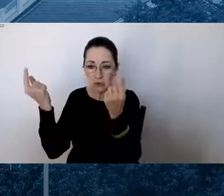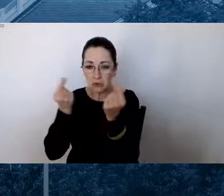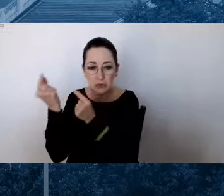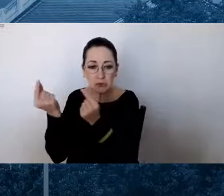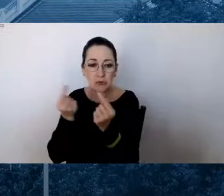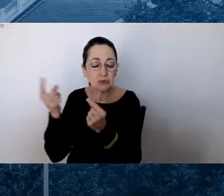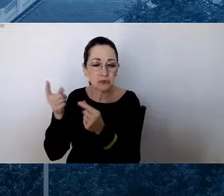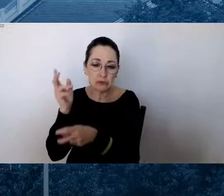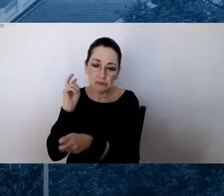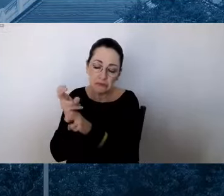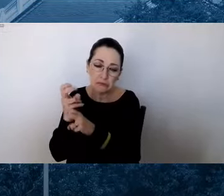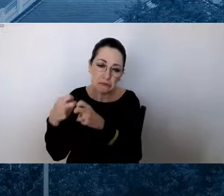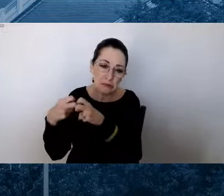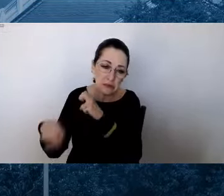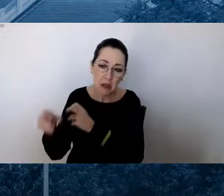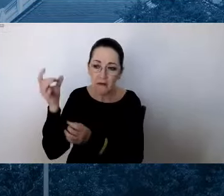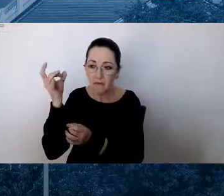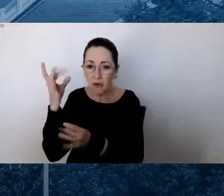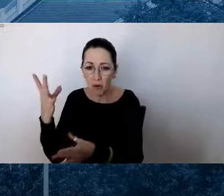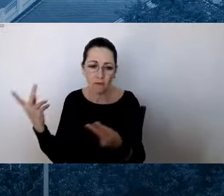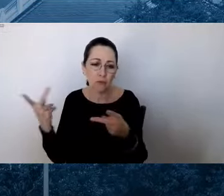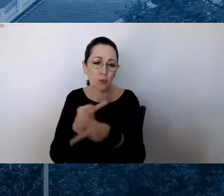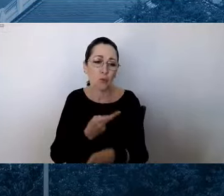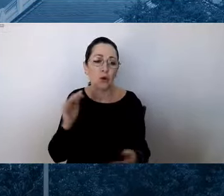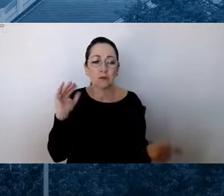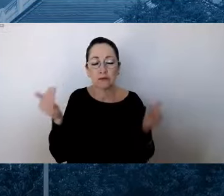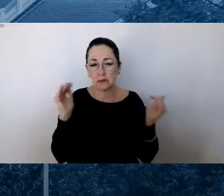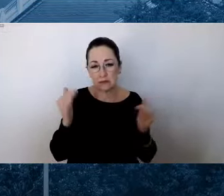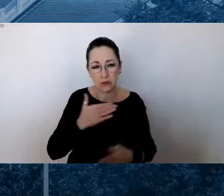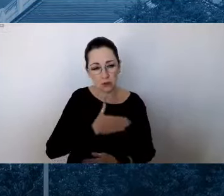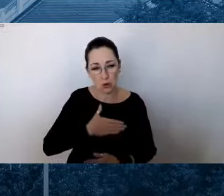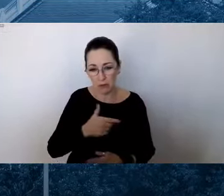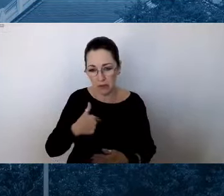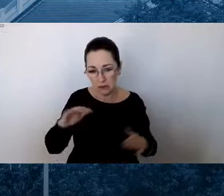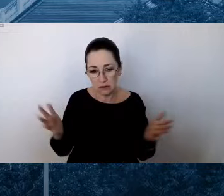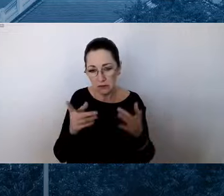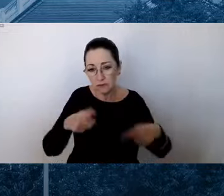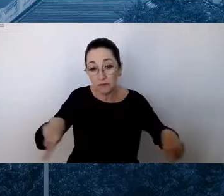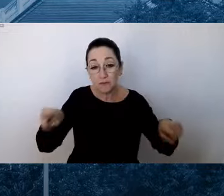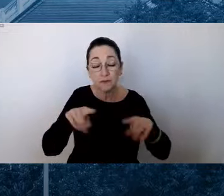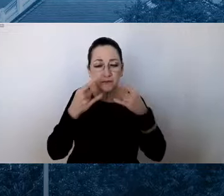vaccinated, get boosted, protect your neighbors by wearing a mask when you're in an